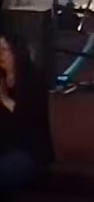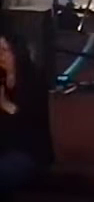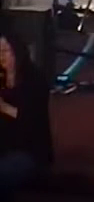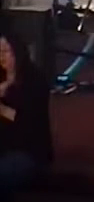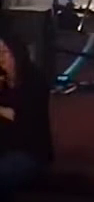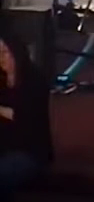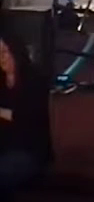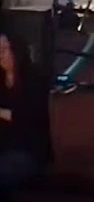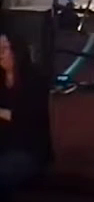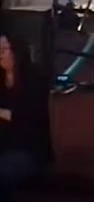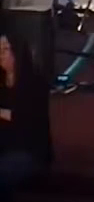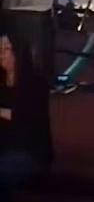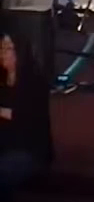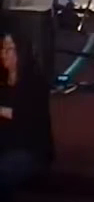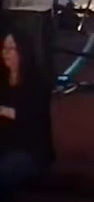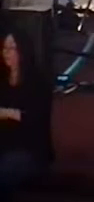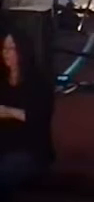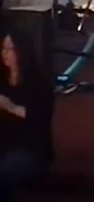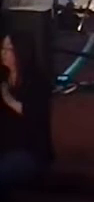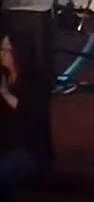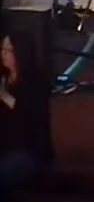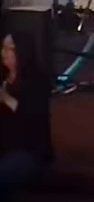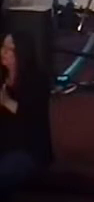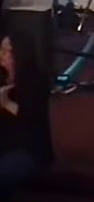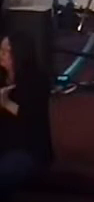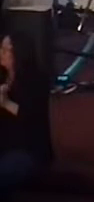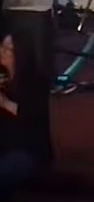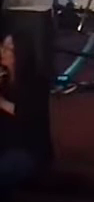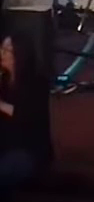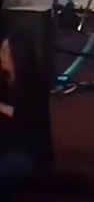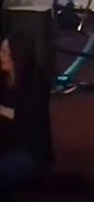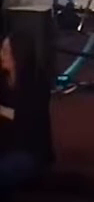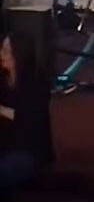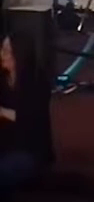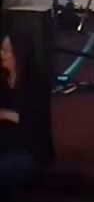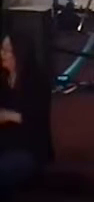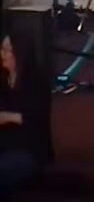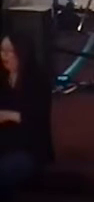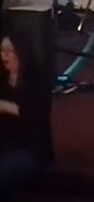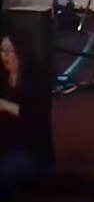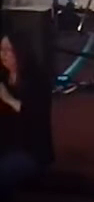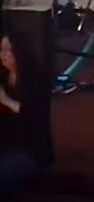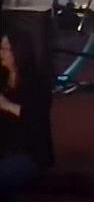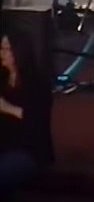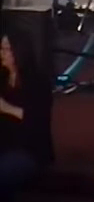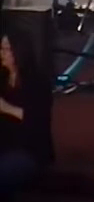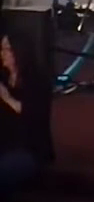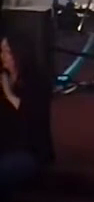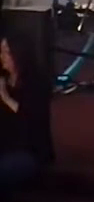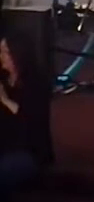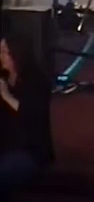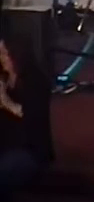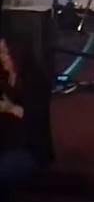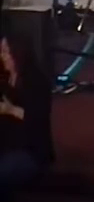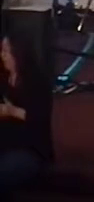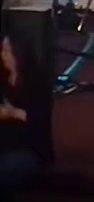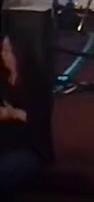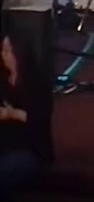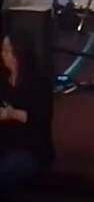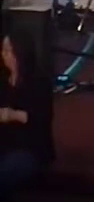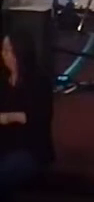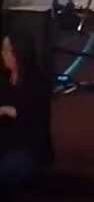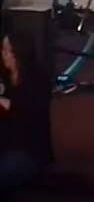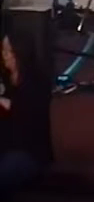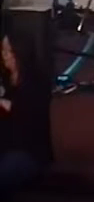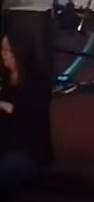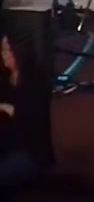care. It conveys the idea that you actually care. One of the most toughest discussions I've ever had, I worked a part-time job at the last church that I was at,